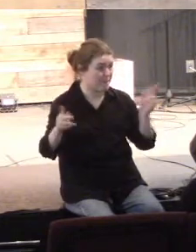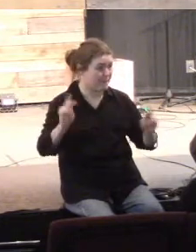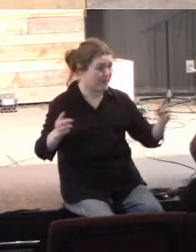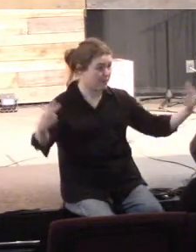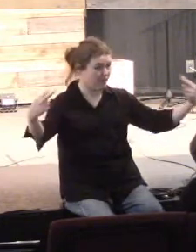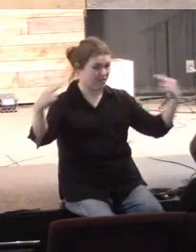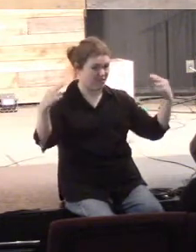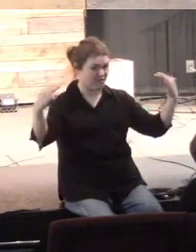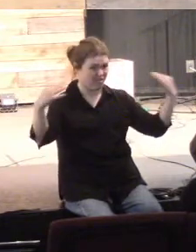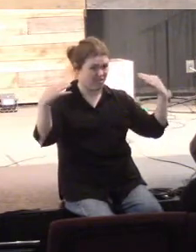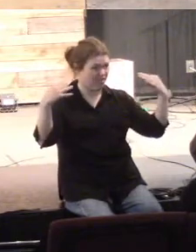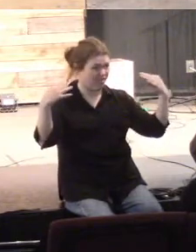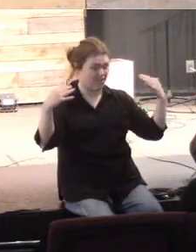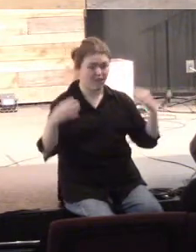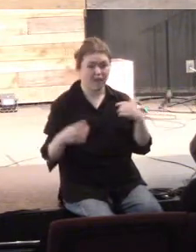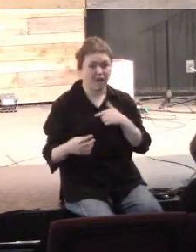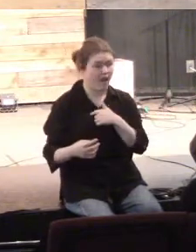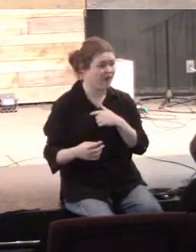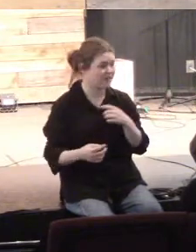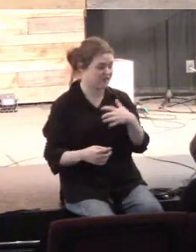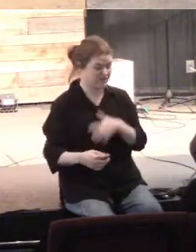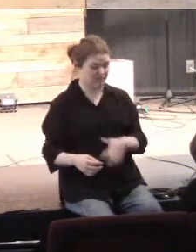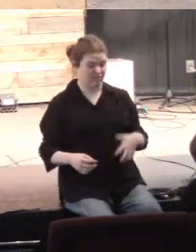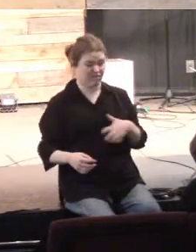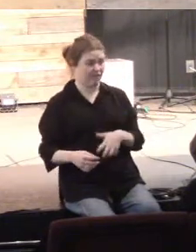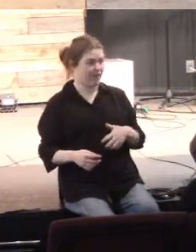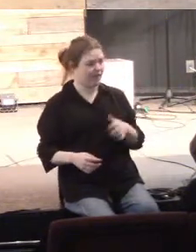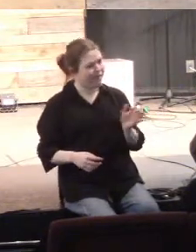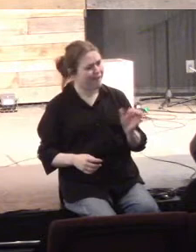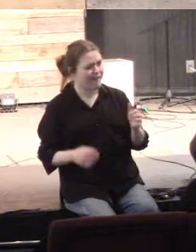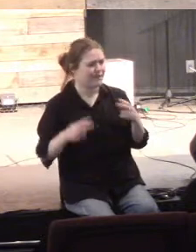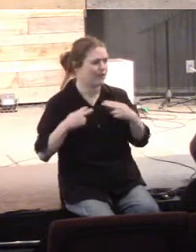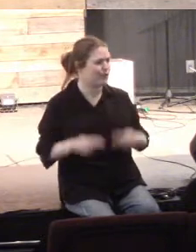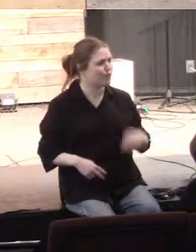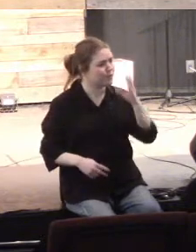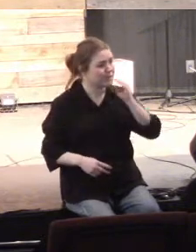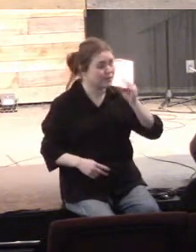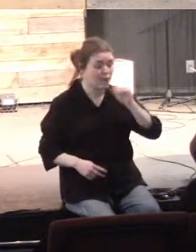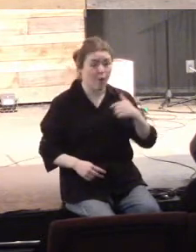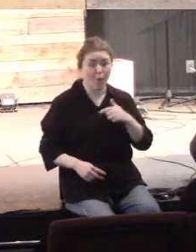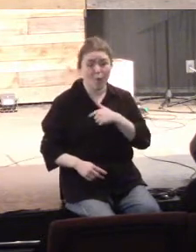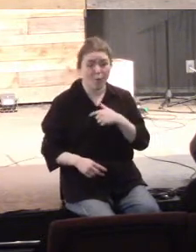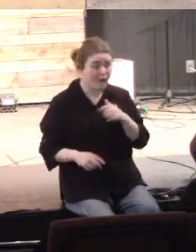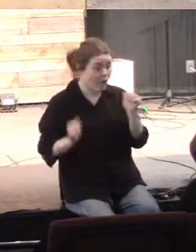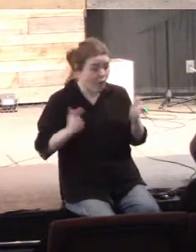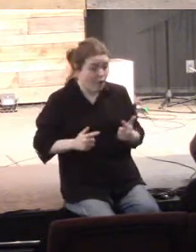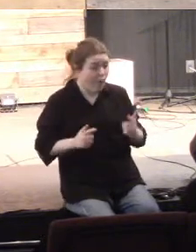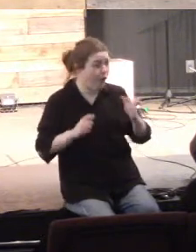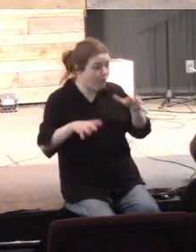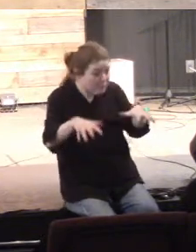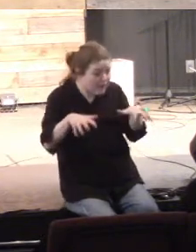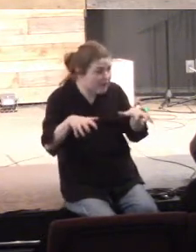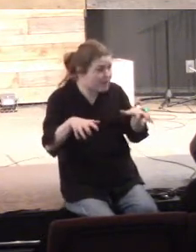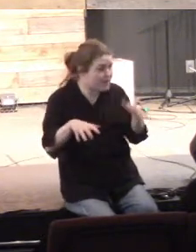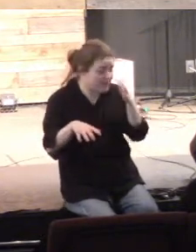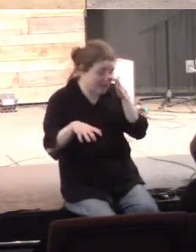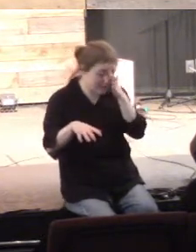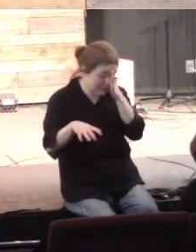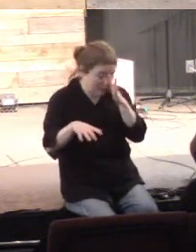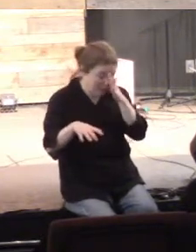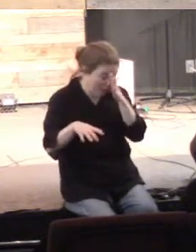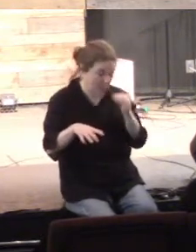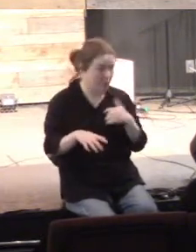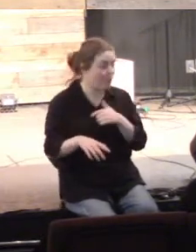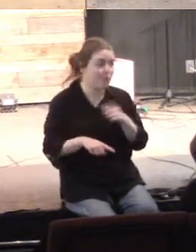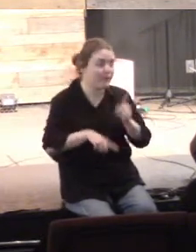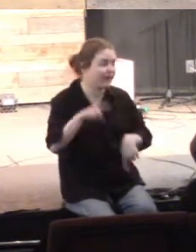disgusting. See, this is the human condition, right? As humans, aren't we all, we're paralyzed. We can't even take one step